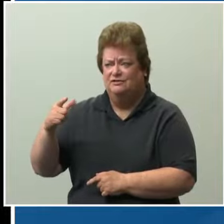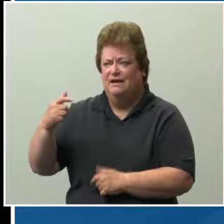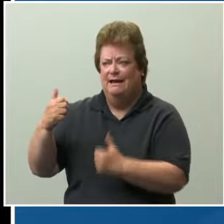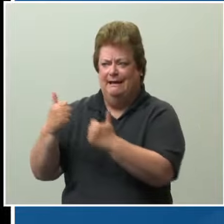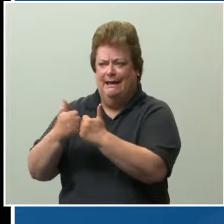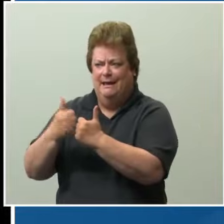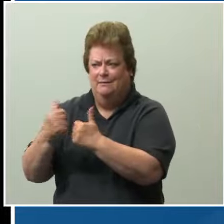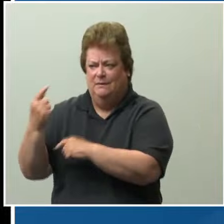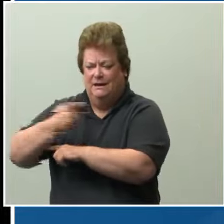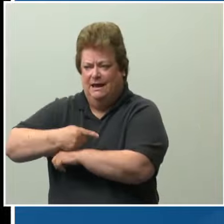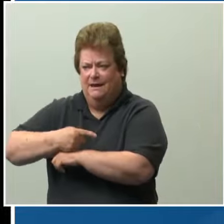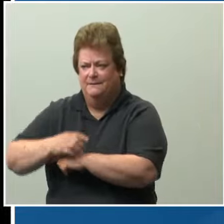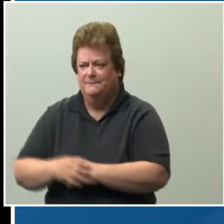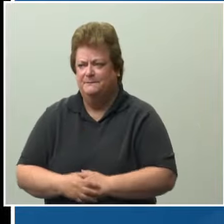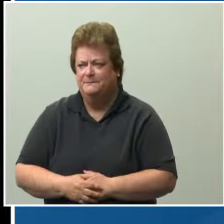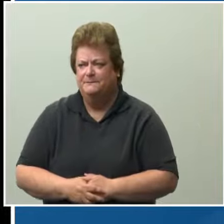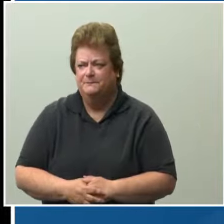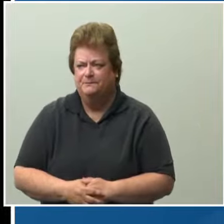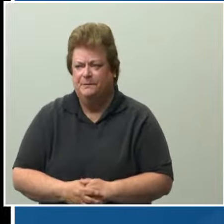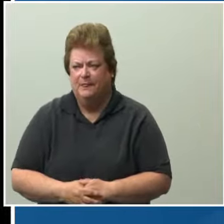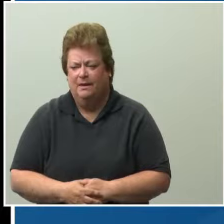huskers.com/gameday.